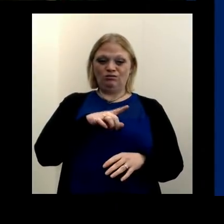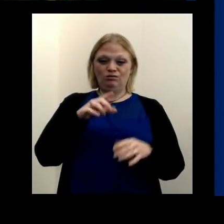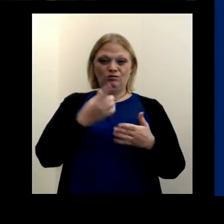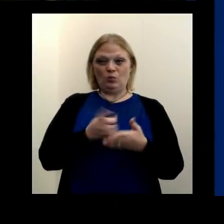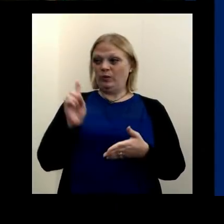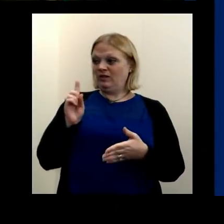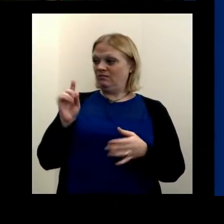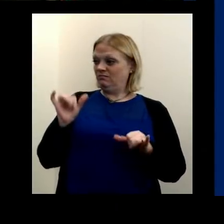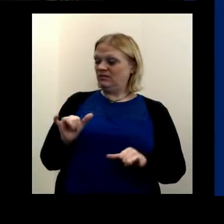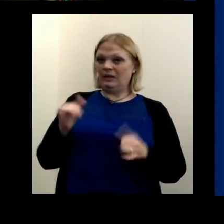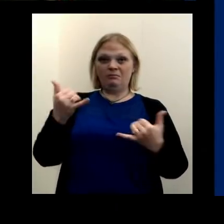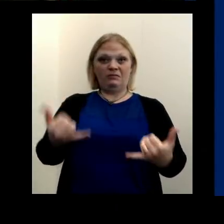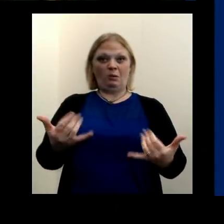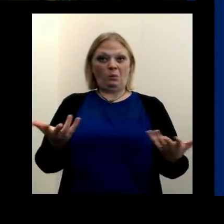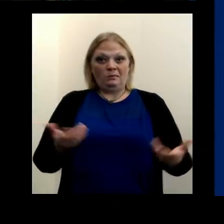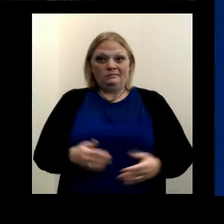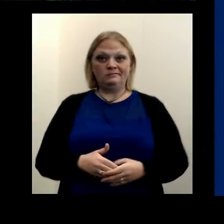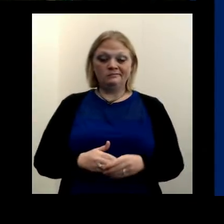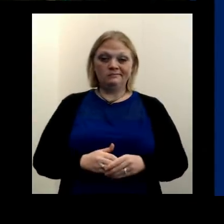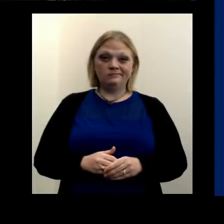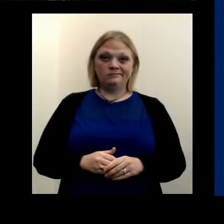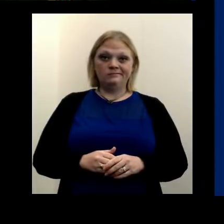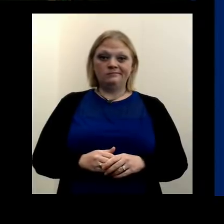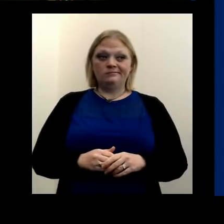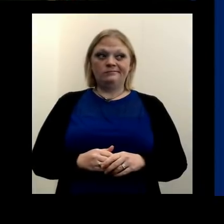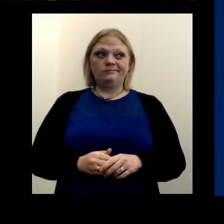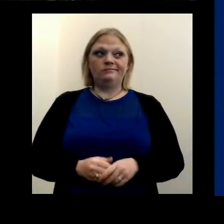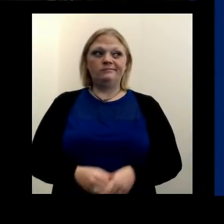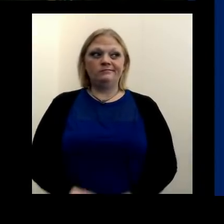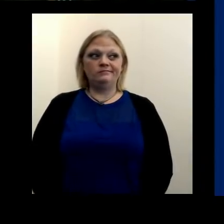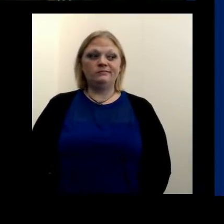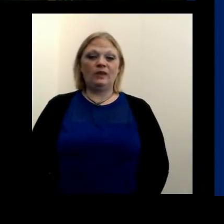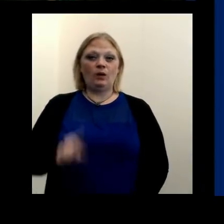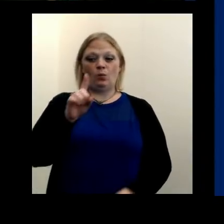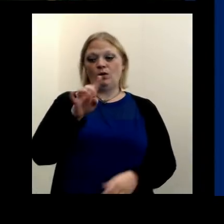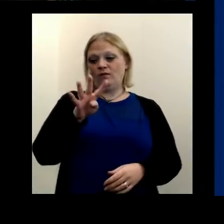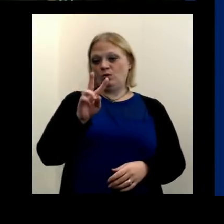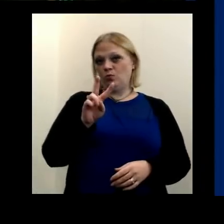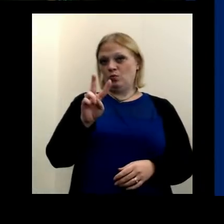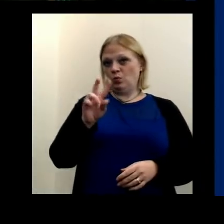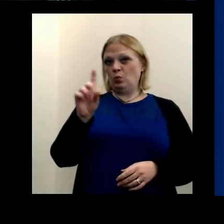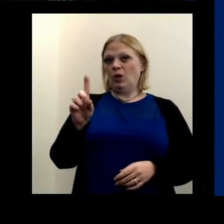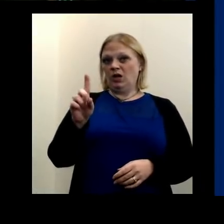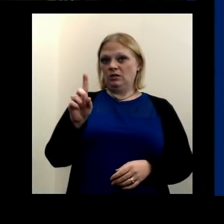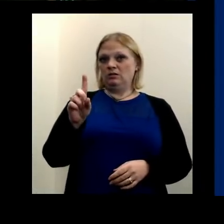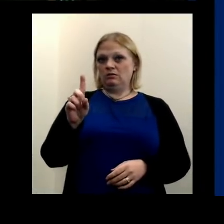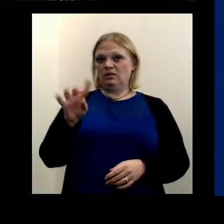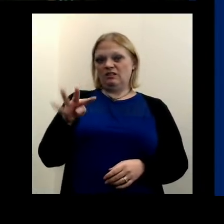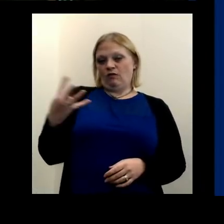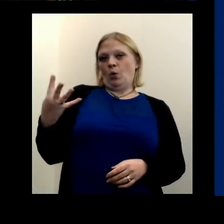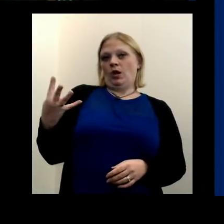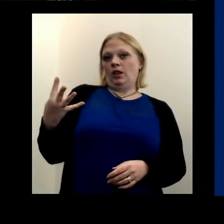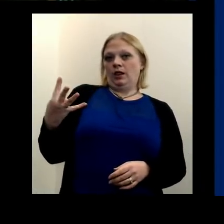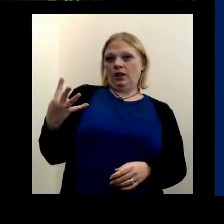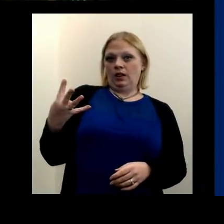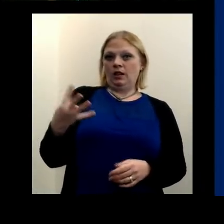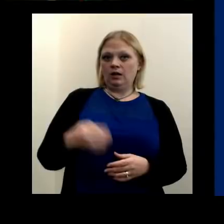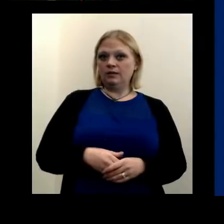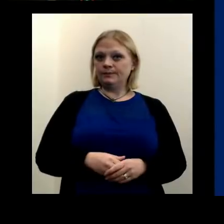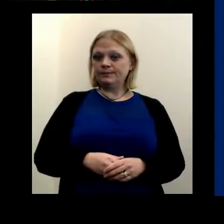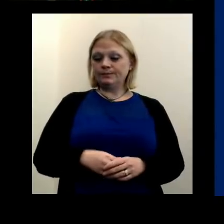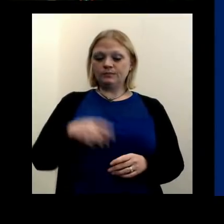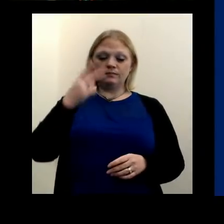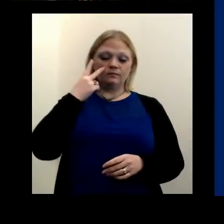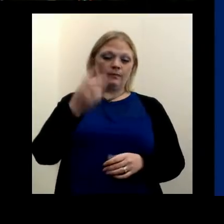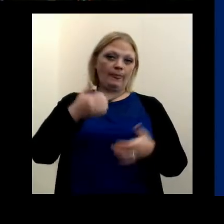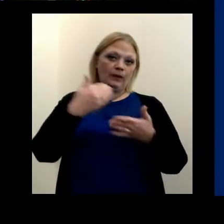are still the week of. And then it's that 14221 zip code that is in fourth. You see the new daily